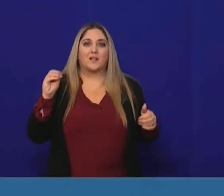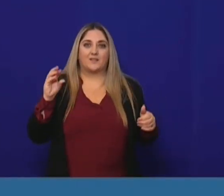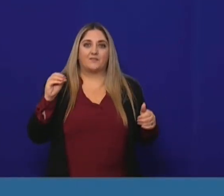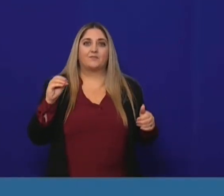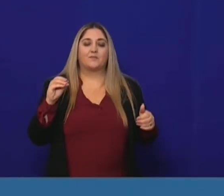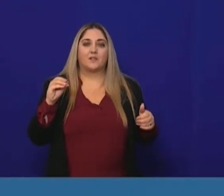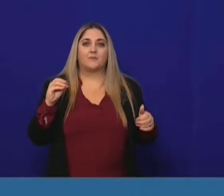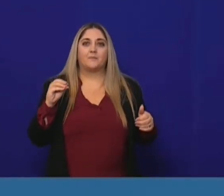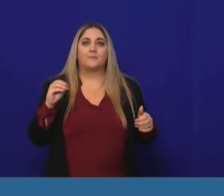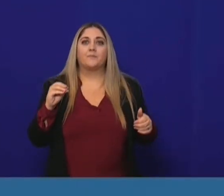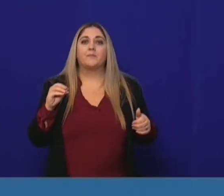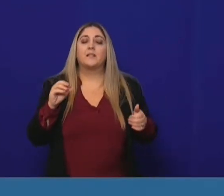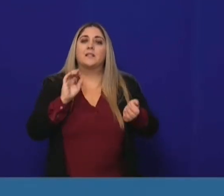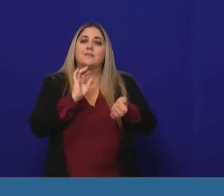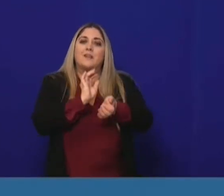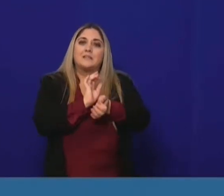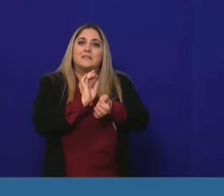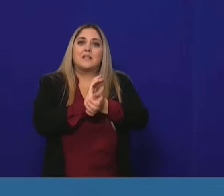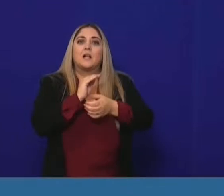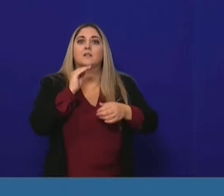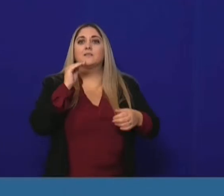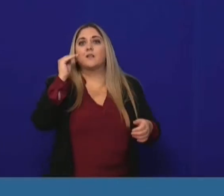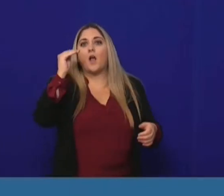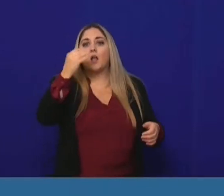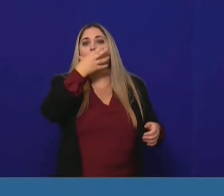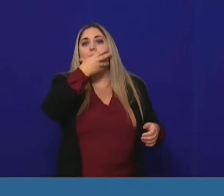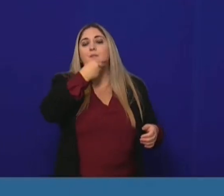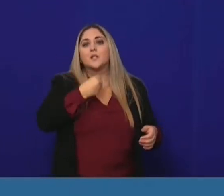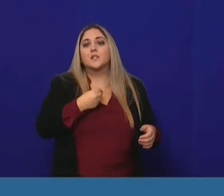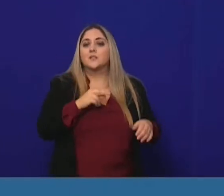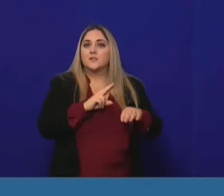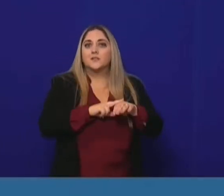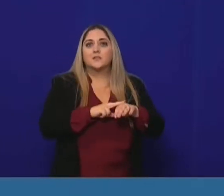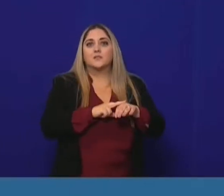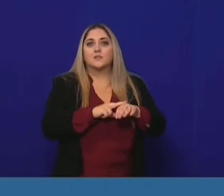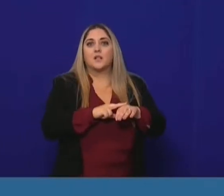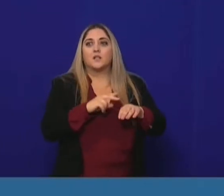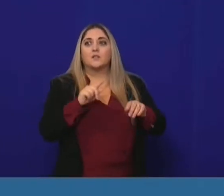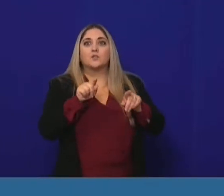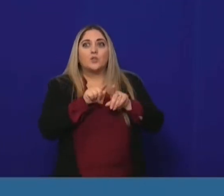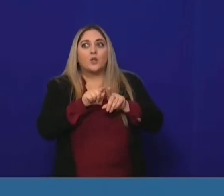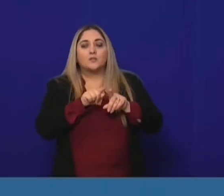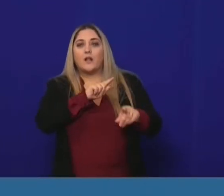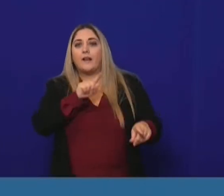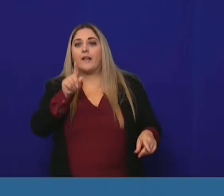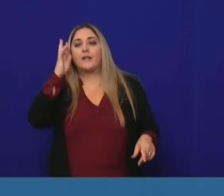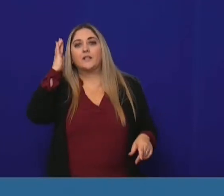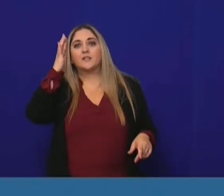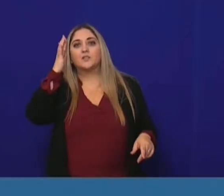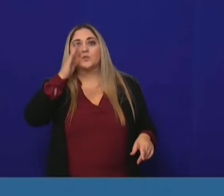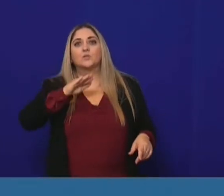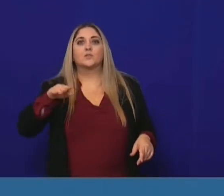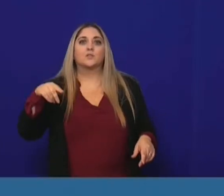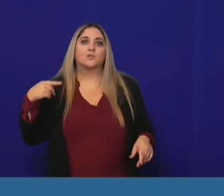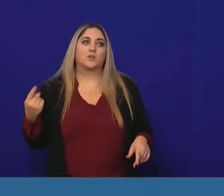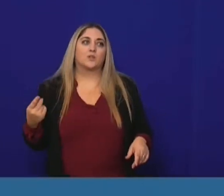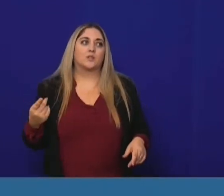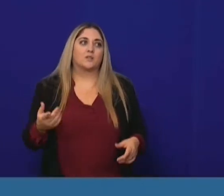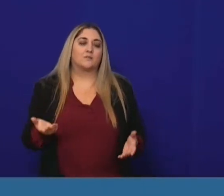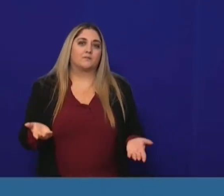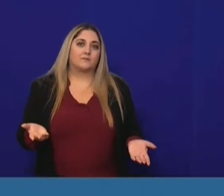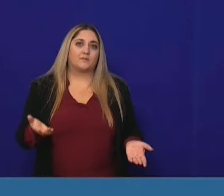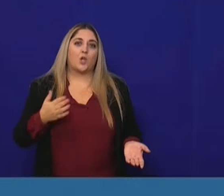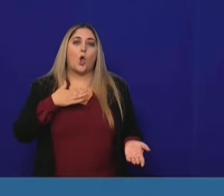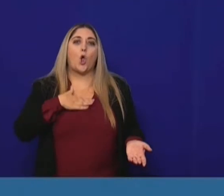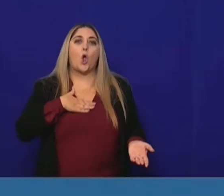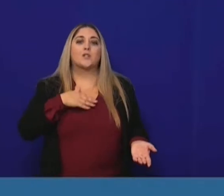aħna nistgħu tiċċelebra l-miliet b'mod li inti ma tkunx qiegħed poġġi lil ħadd ieħor f'riskju. Naħseb l-iktar